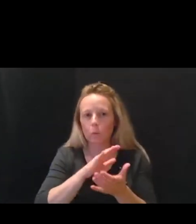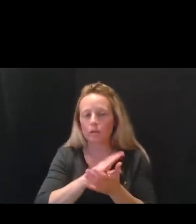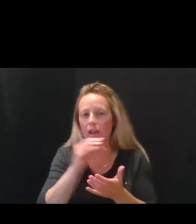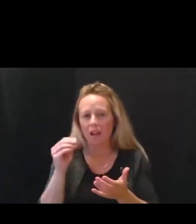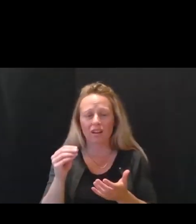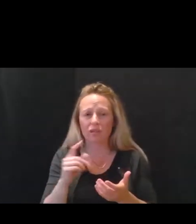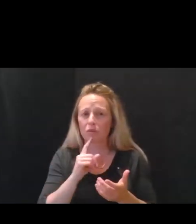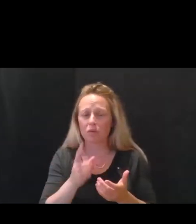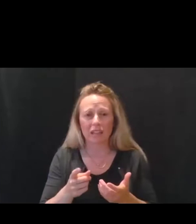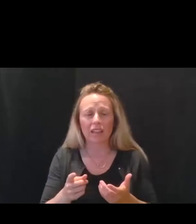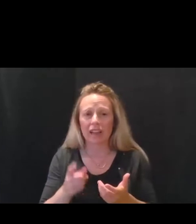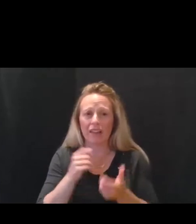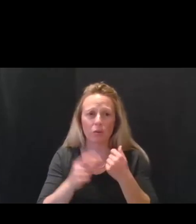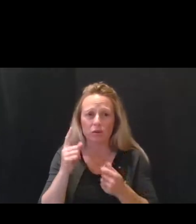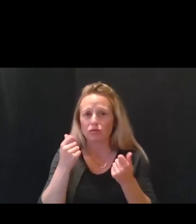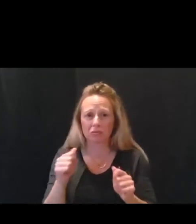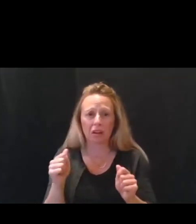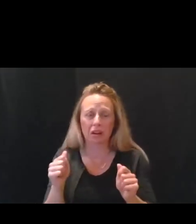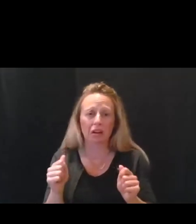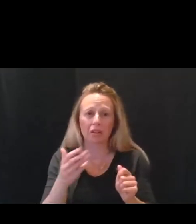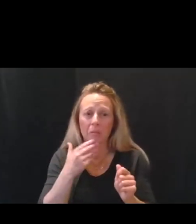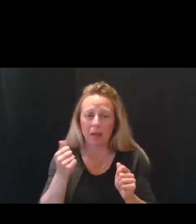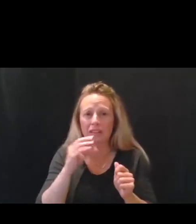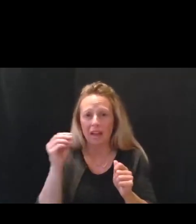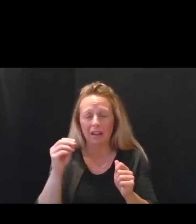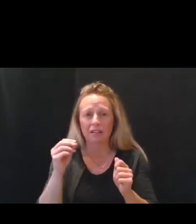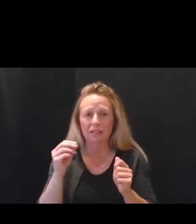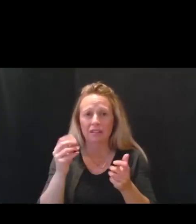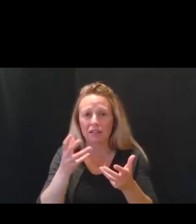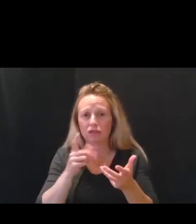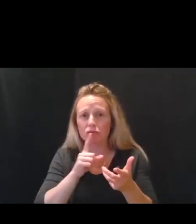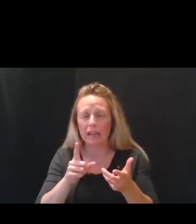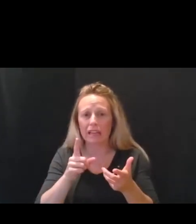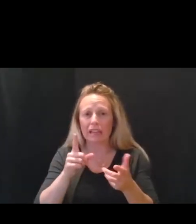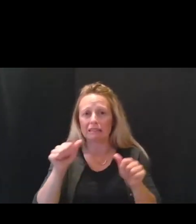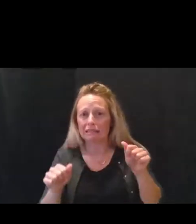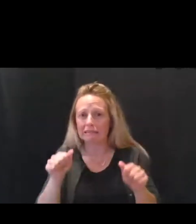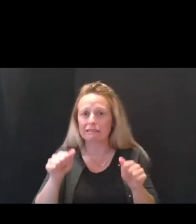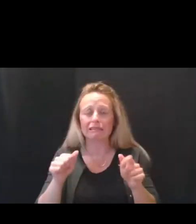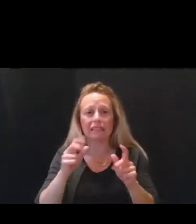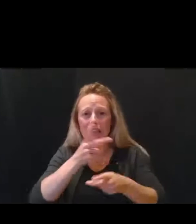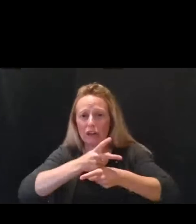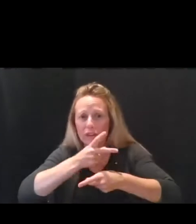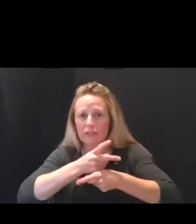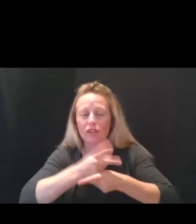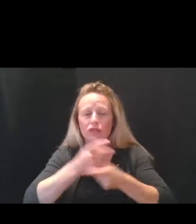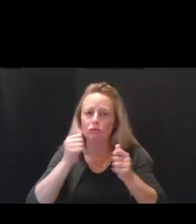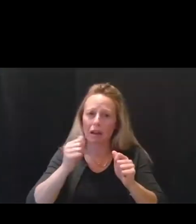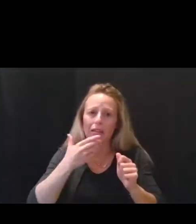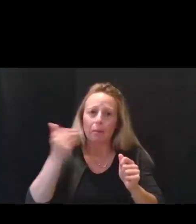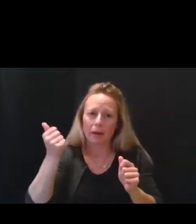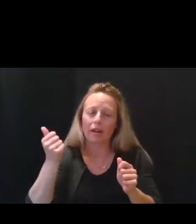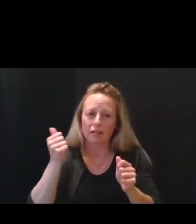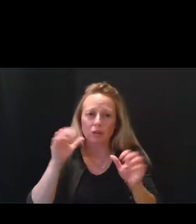And I think everybody is being very cautious, overabundance of caution here in this case, and trying to,